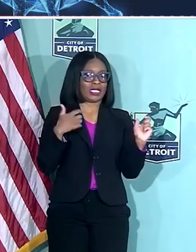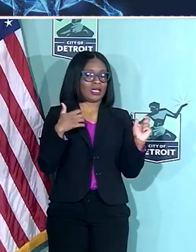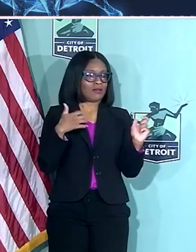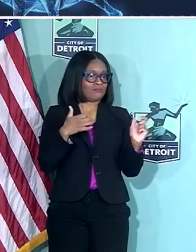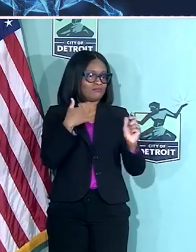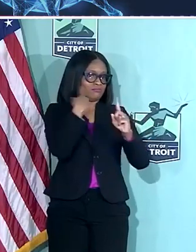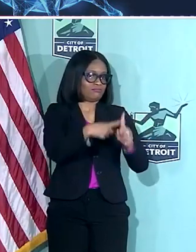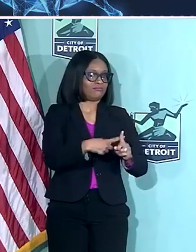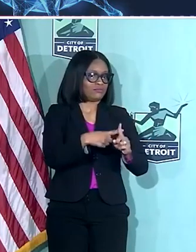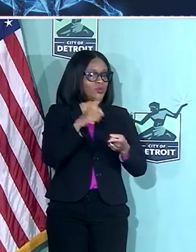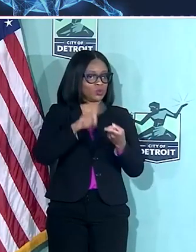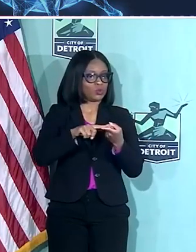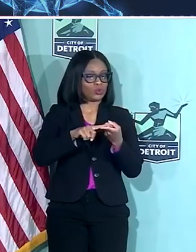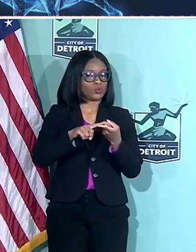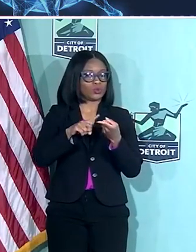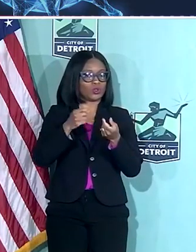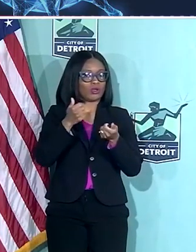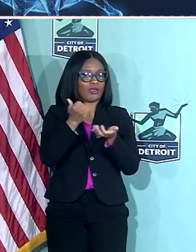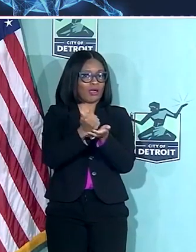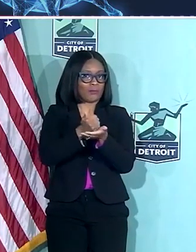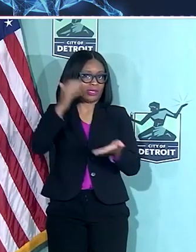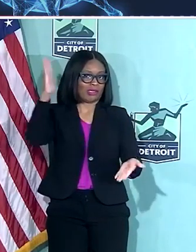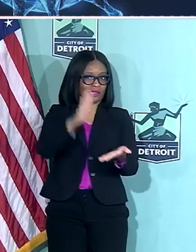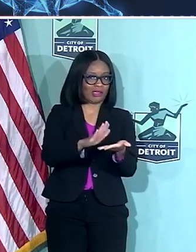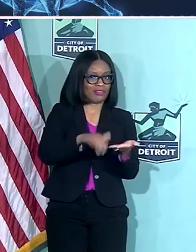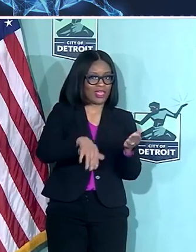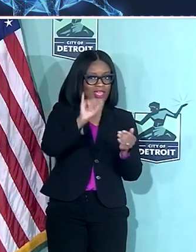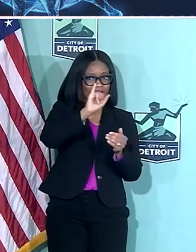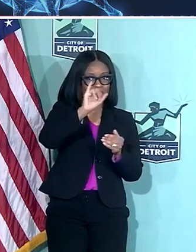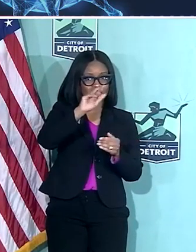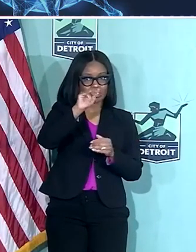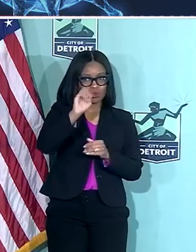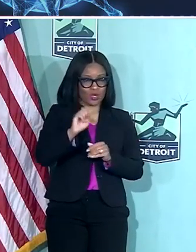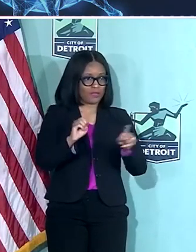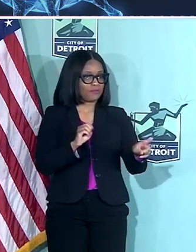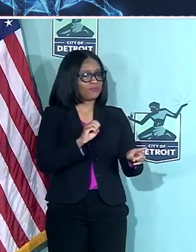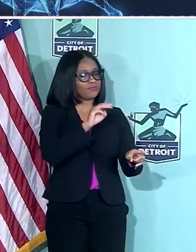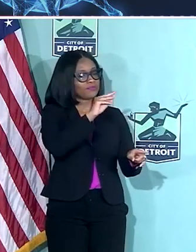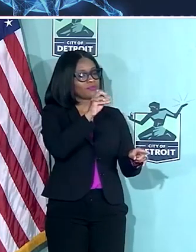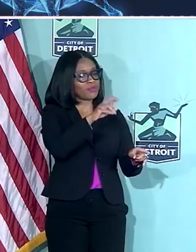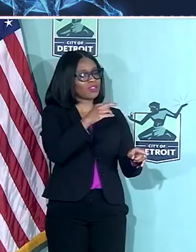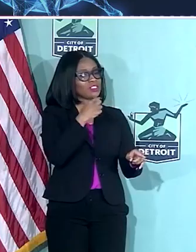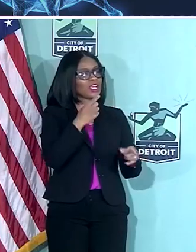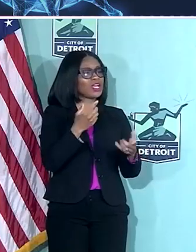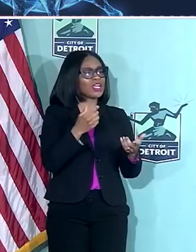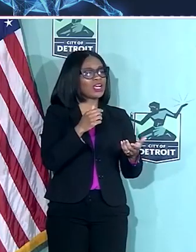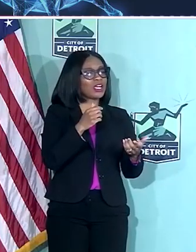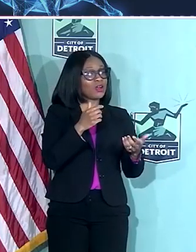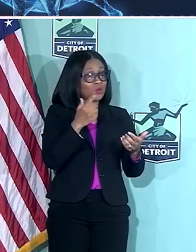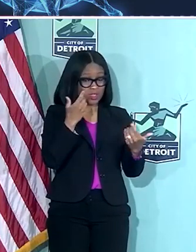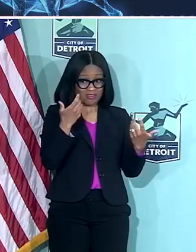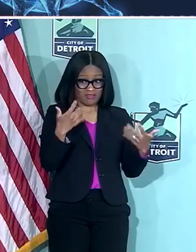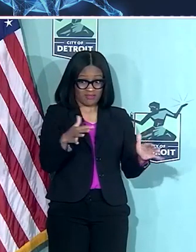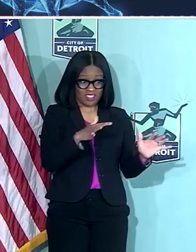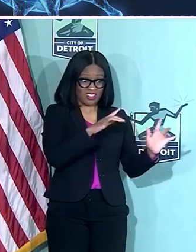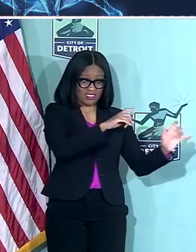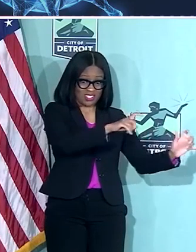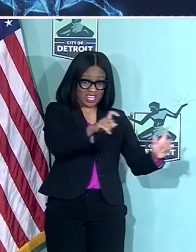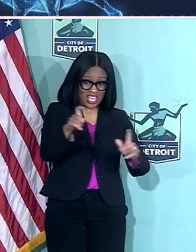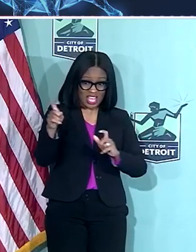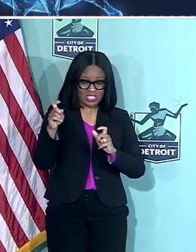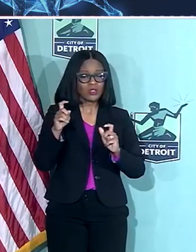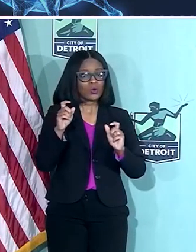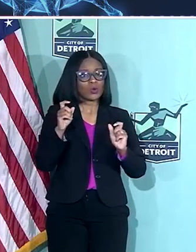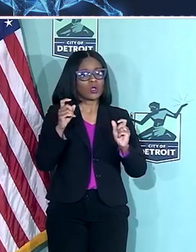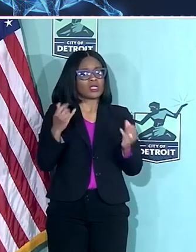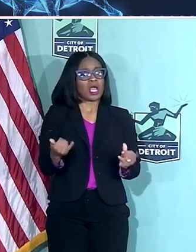advantages to decreasing infection rates so quickly. A lot of this is not high tech. Once we went through and tested and were able to tell